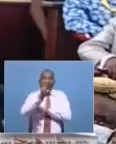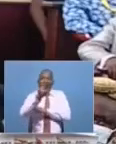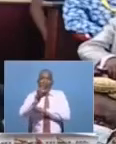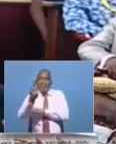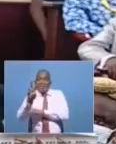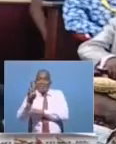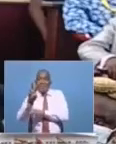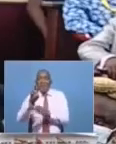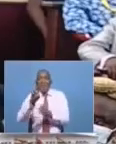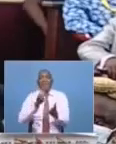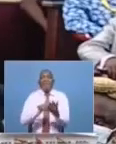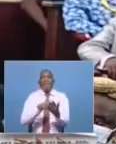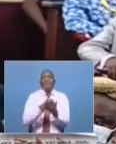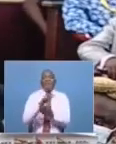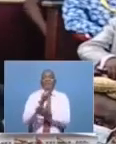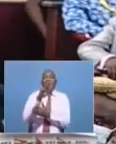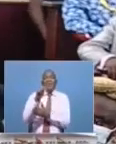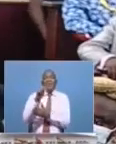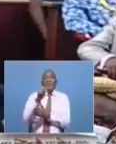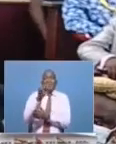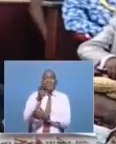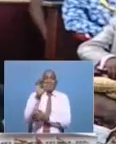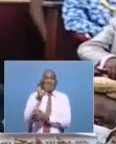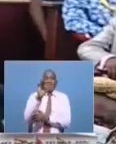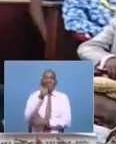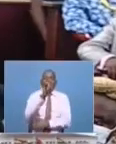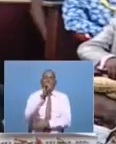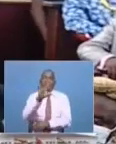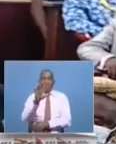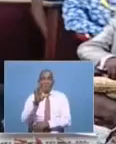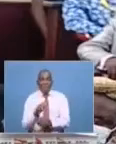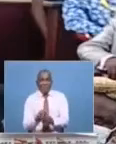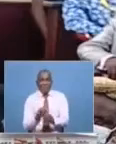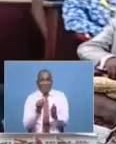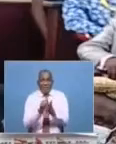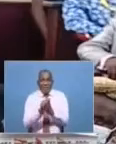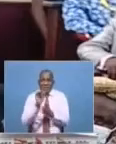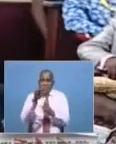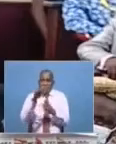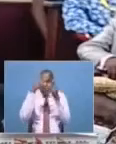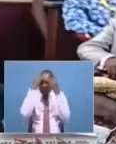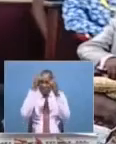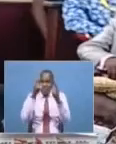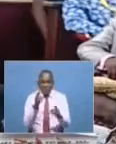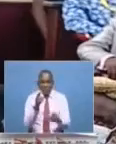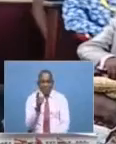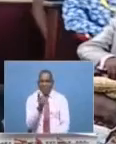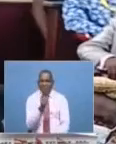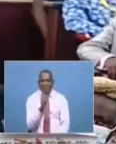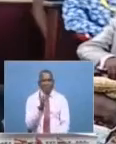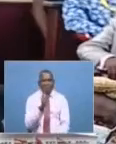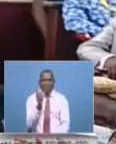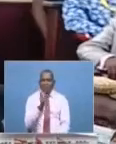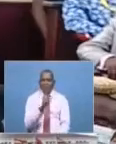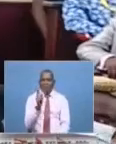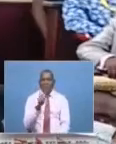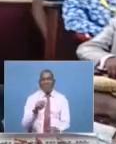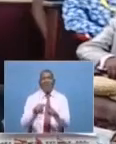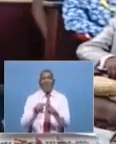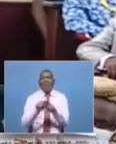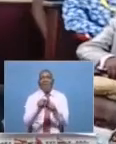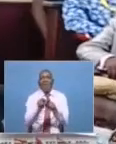the Evidence Act 1975, that ruling was per incuriam, that